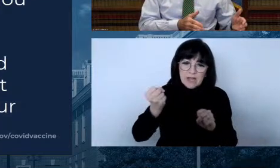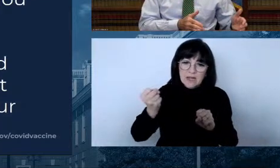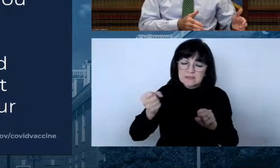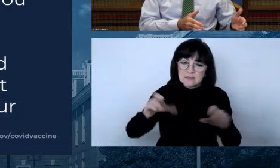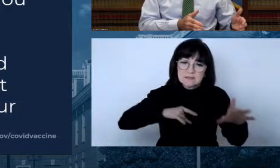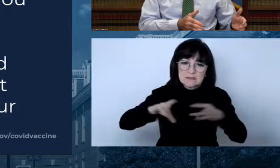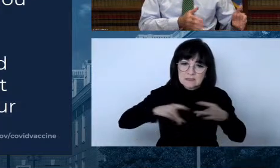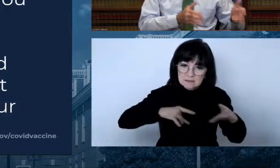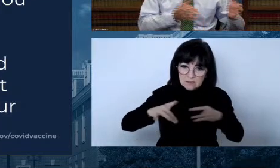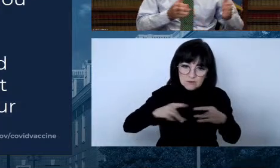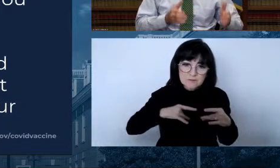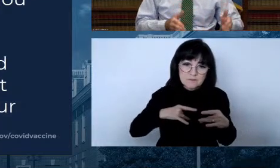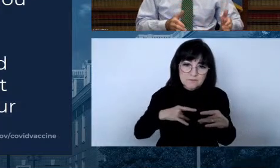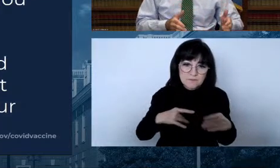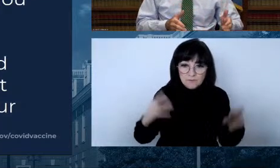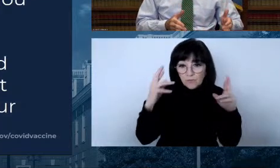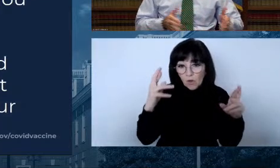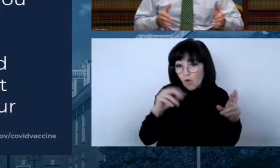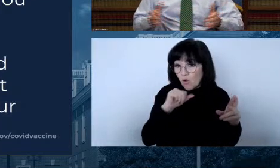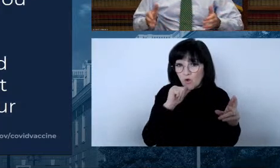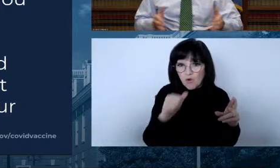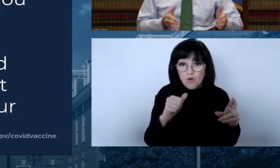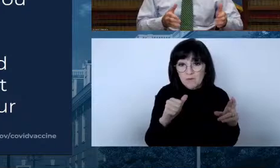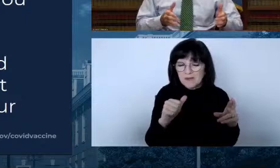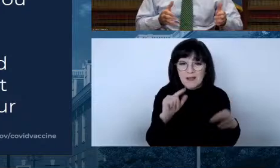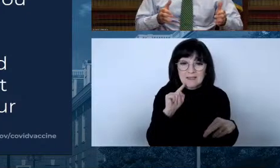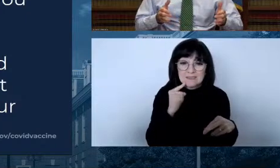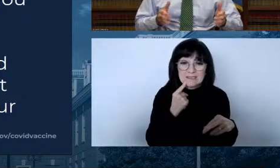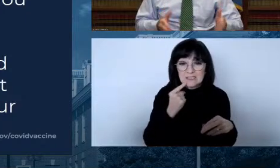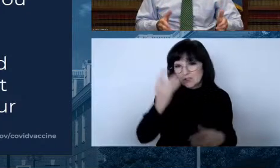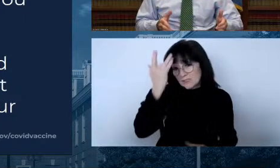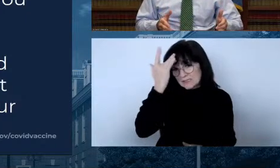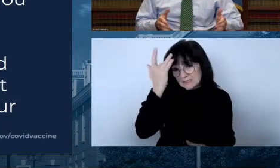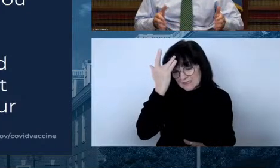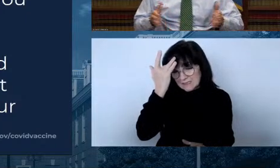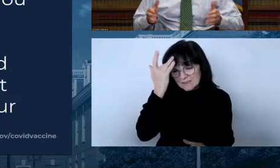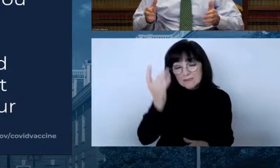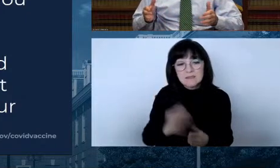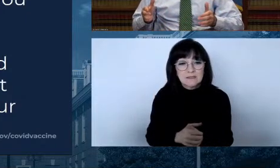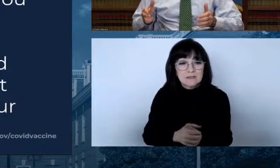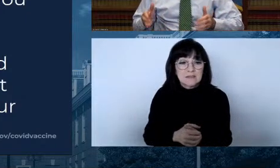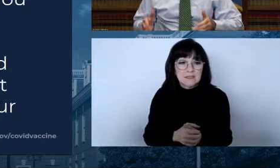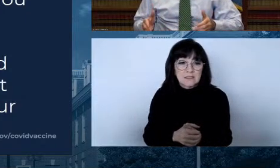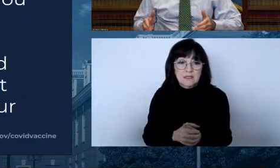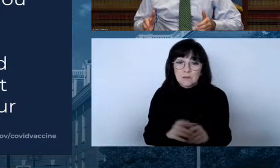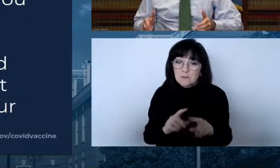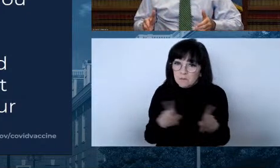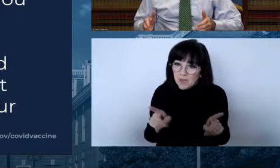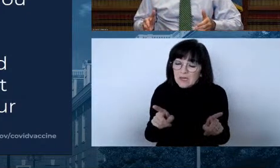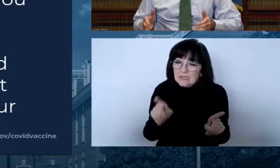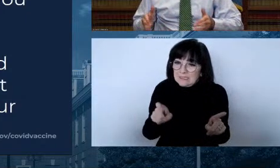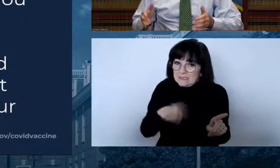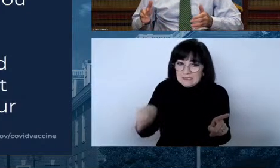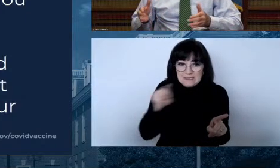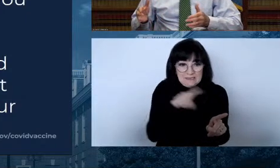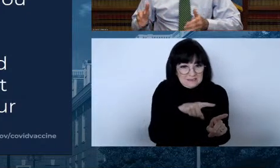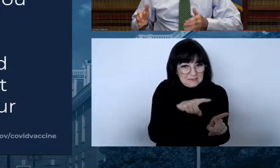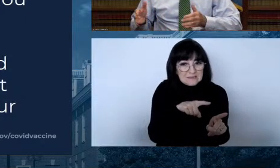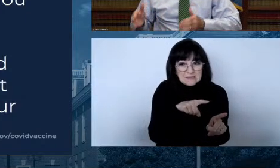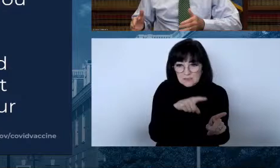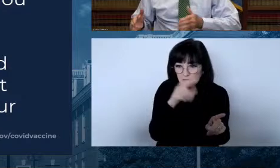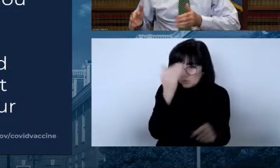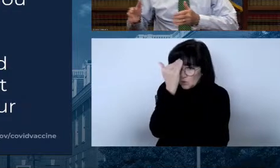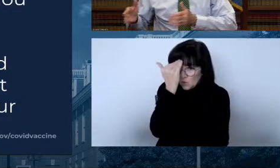serious sickness, but we'll see. But we need to get everybody recognizing that if you're not wearing your mask in